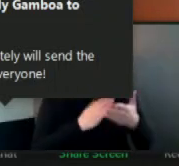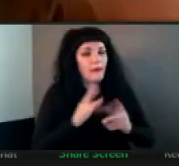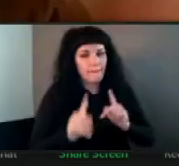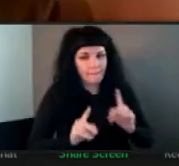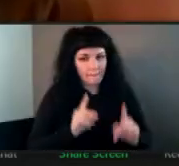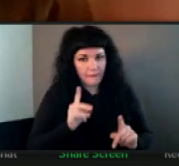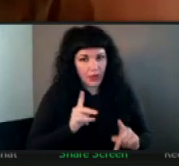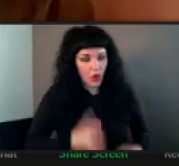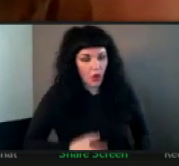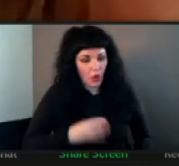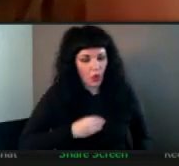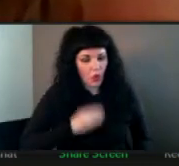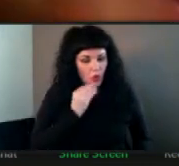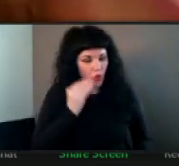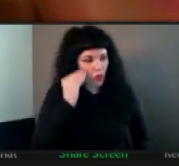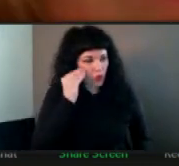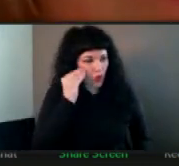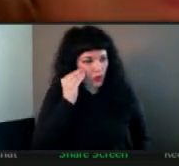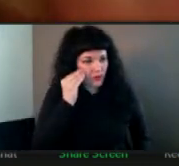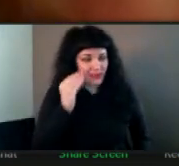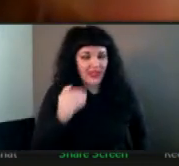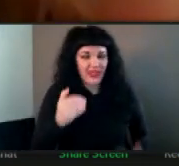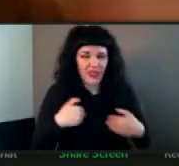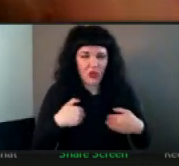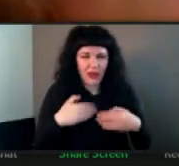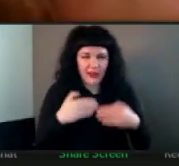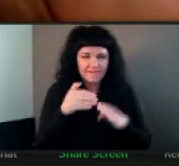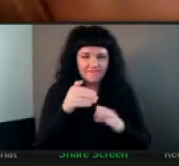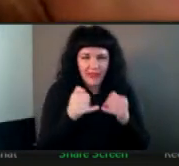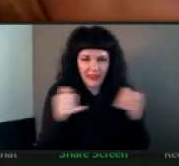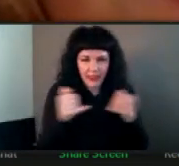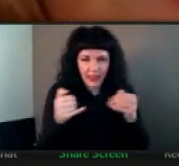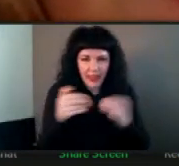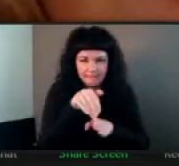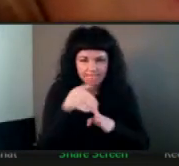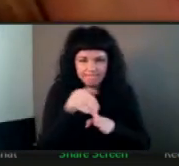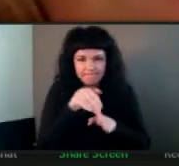for home heating credit and they do not get approved.